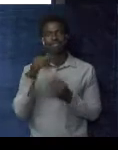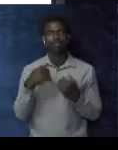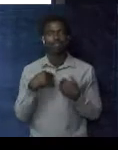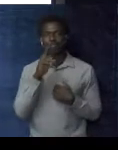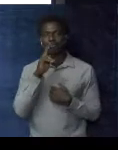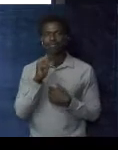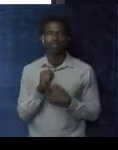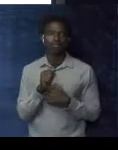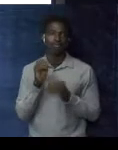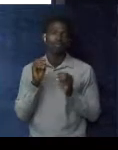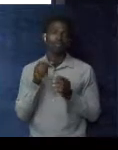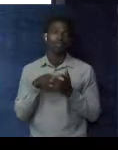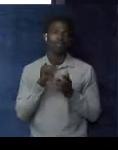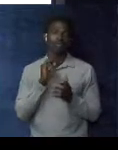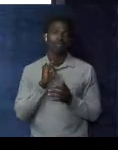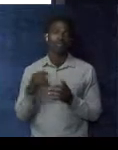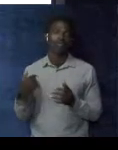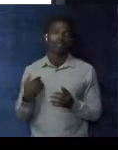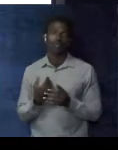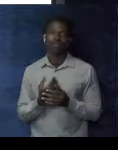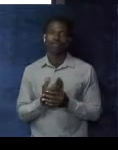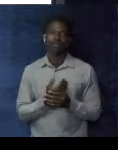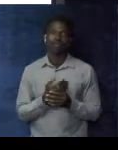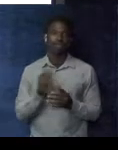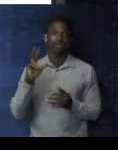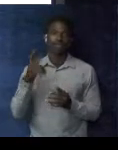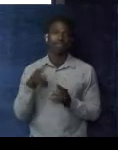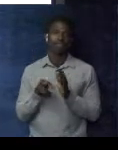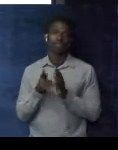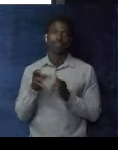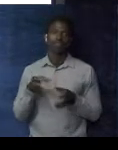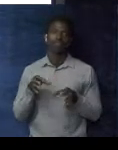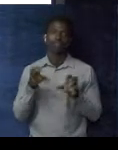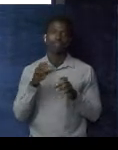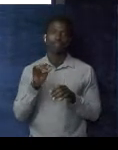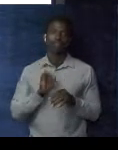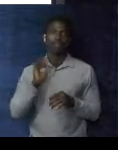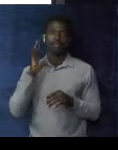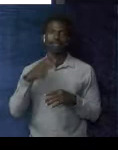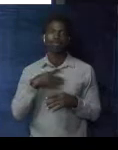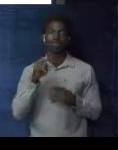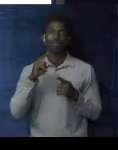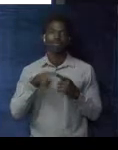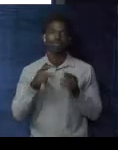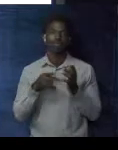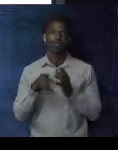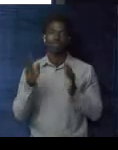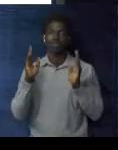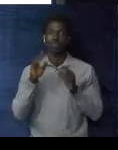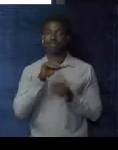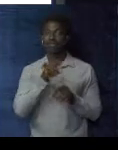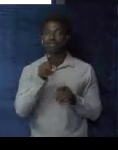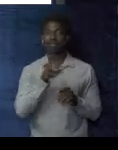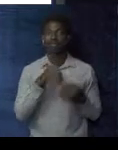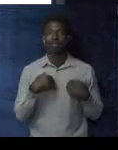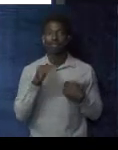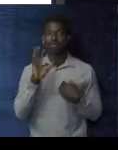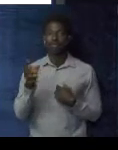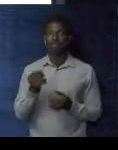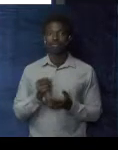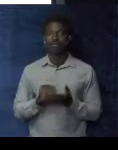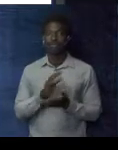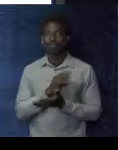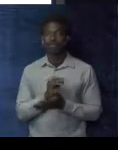taught. This is our third revision class, and this will conclude it for this week. So I would like you to pay attention. Do you have your pens and